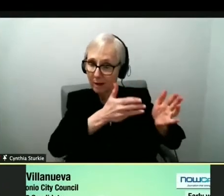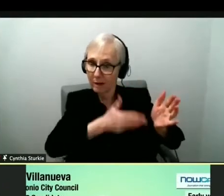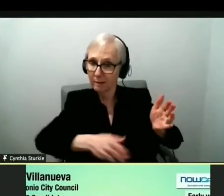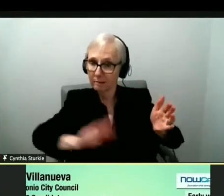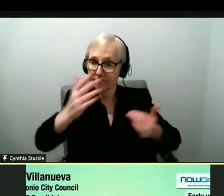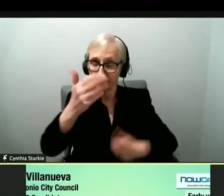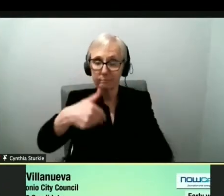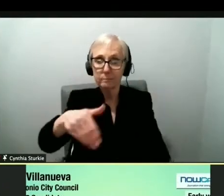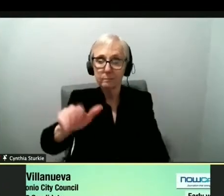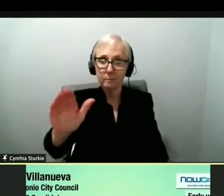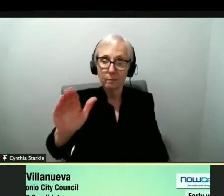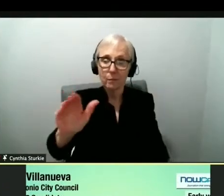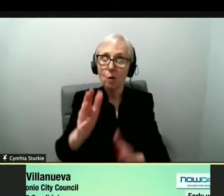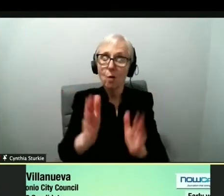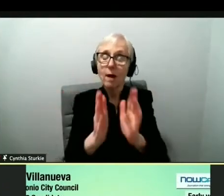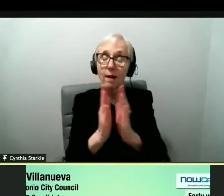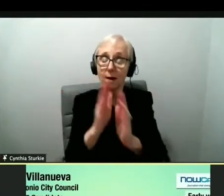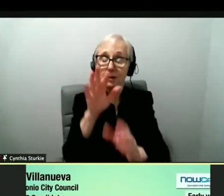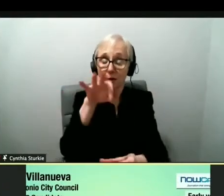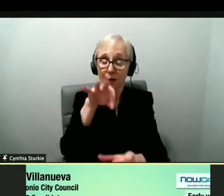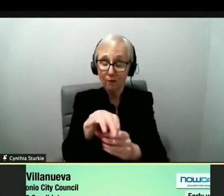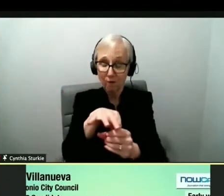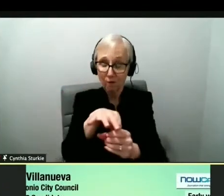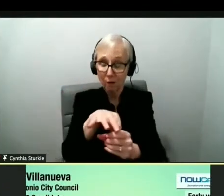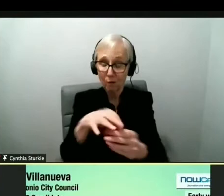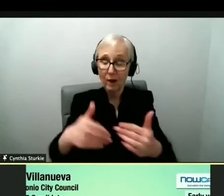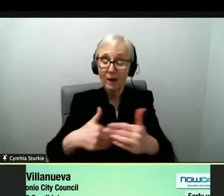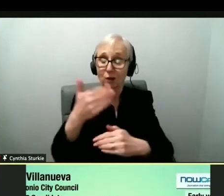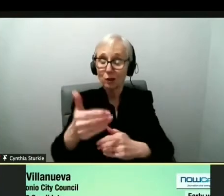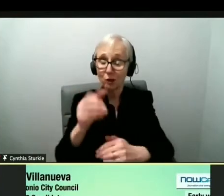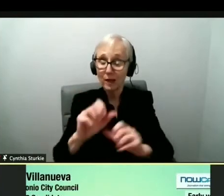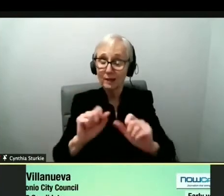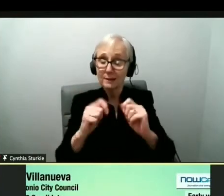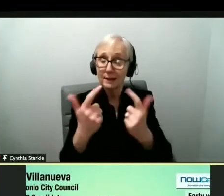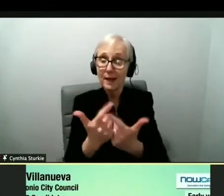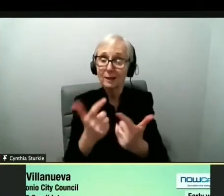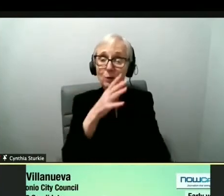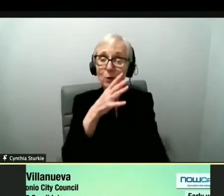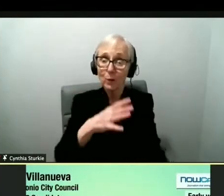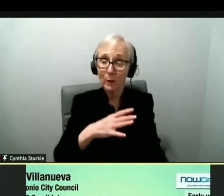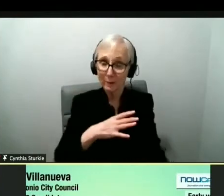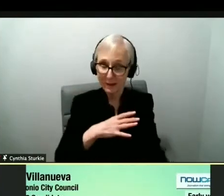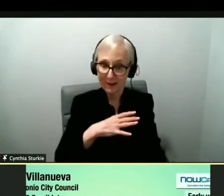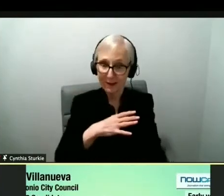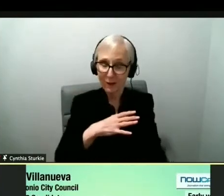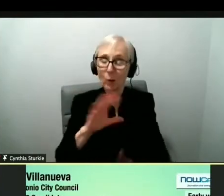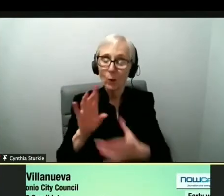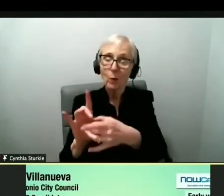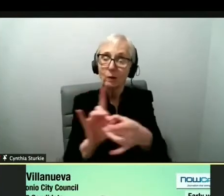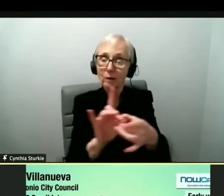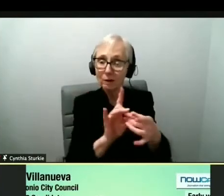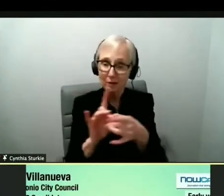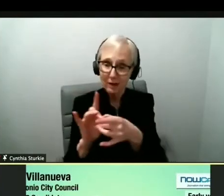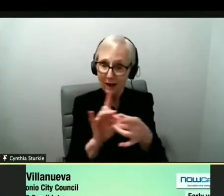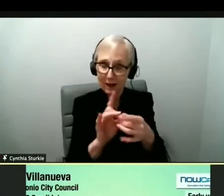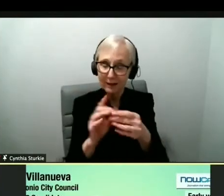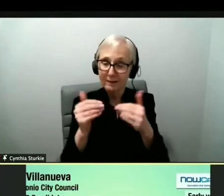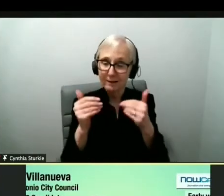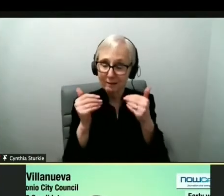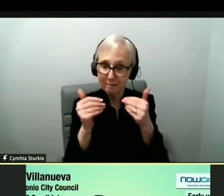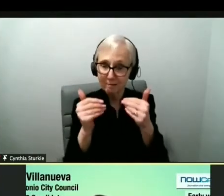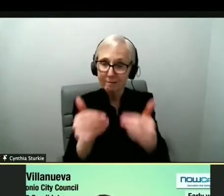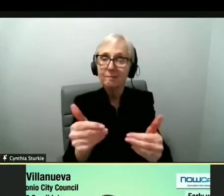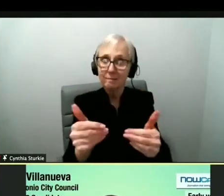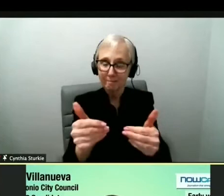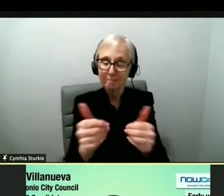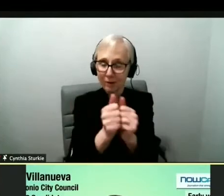is why I ask for your vote to elect me as your next councilwoman. It's important that we unite and move forward together. Thank